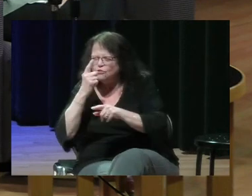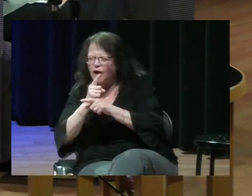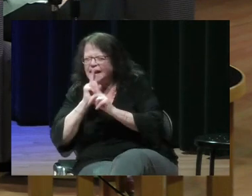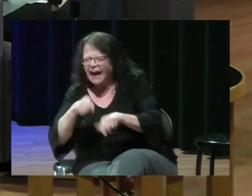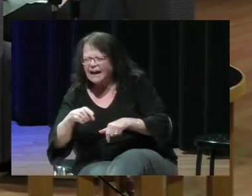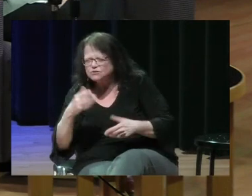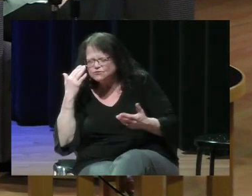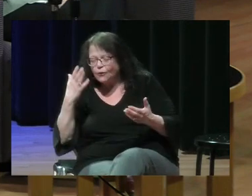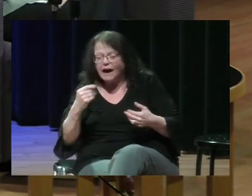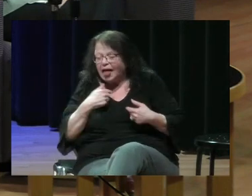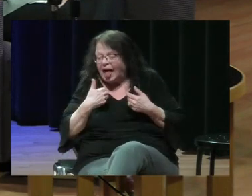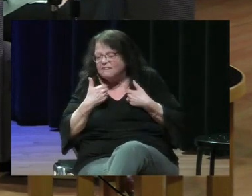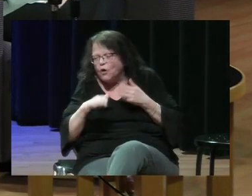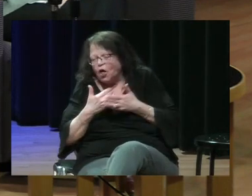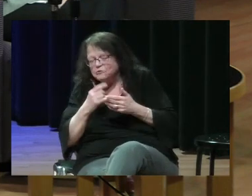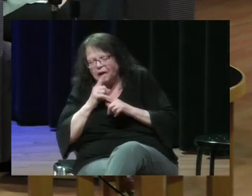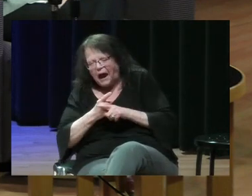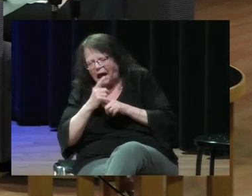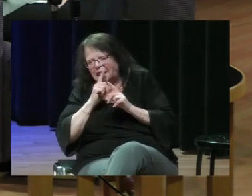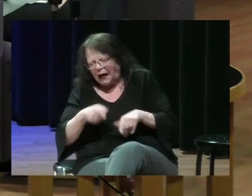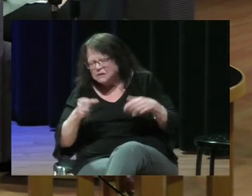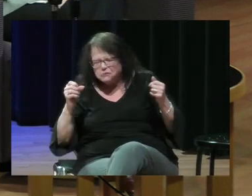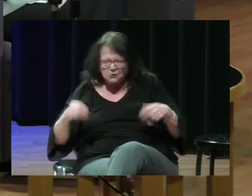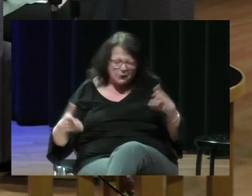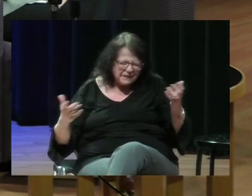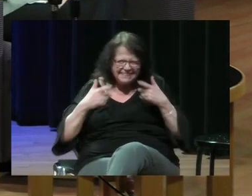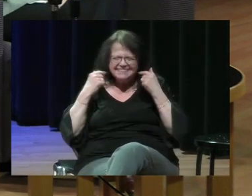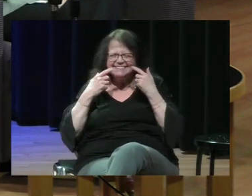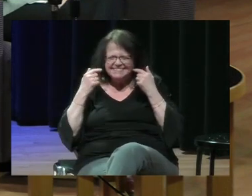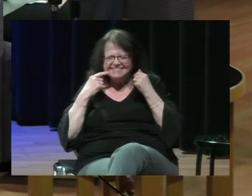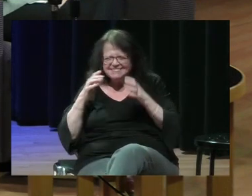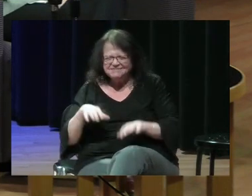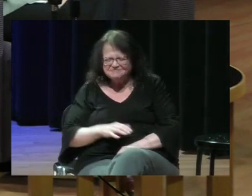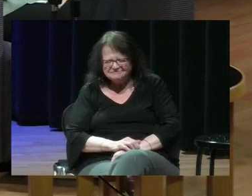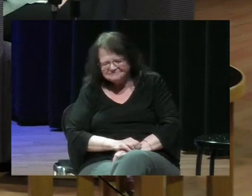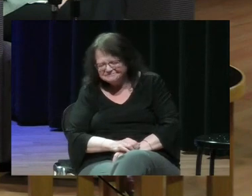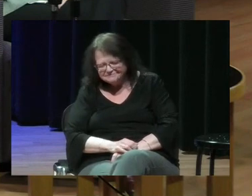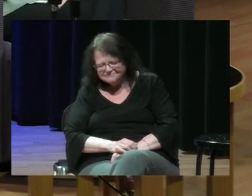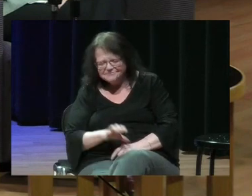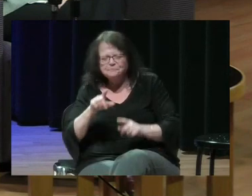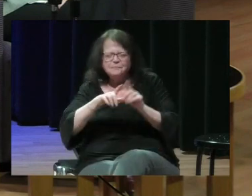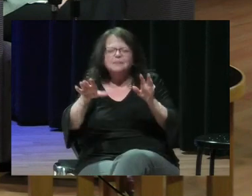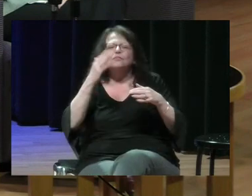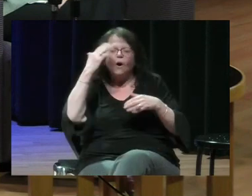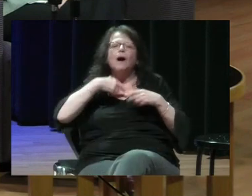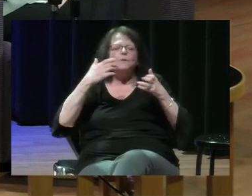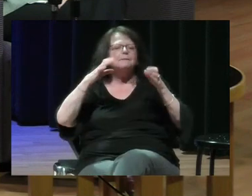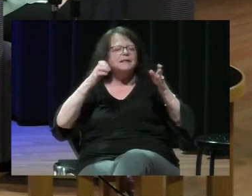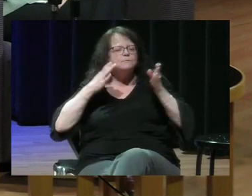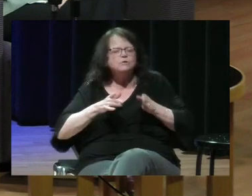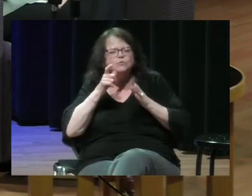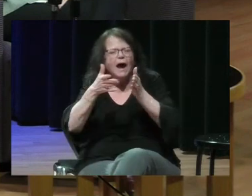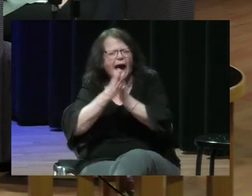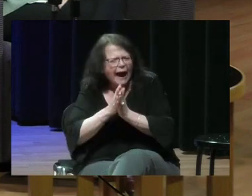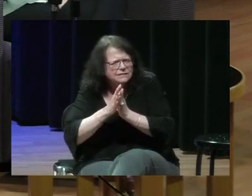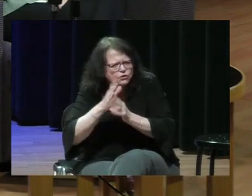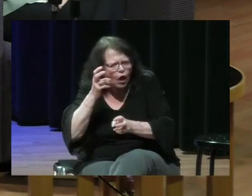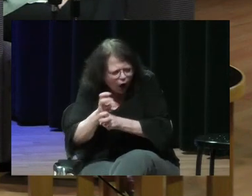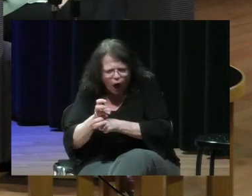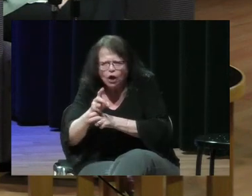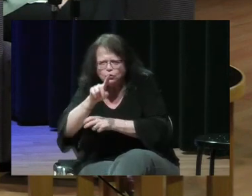answers. I just want to be clear about that. But you know, I just want to be the person asking the hard questions. It's very much